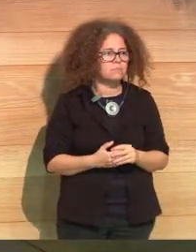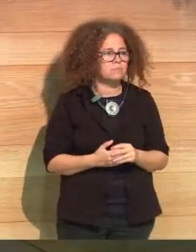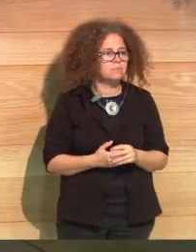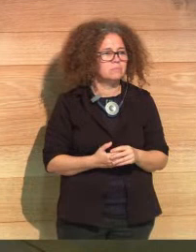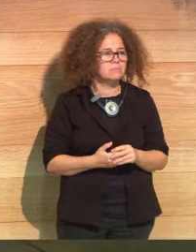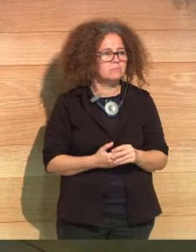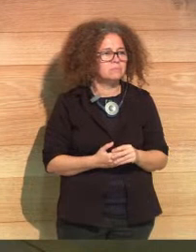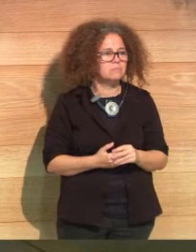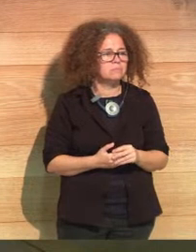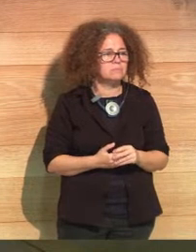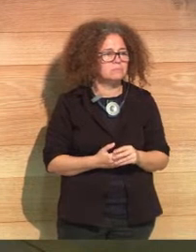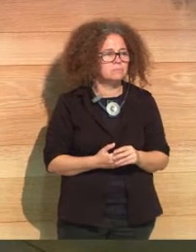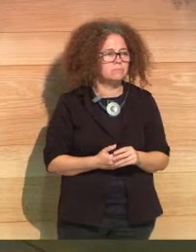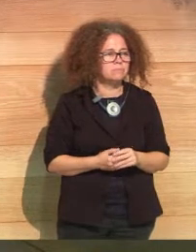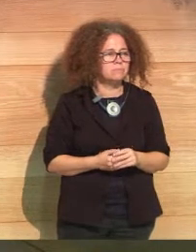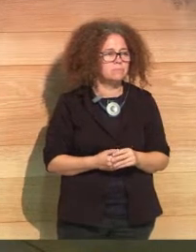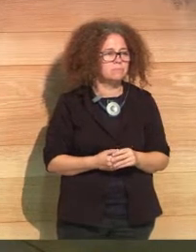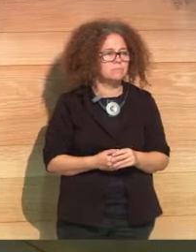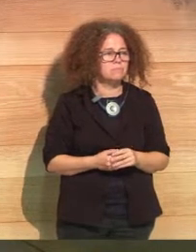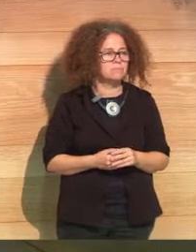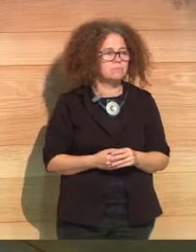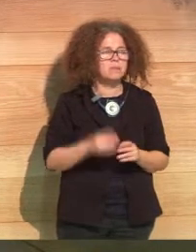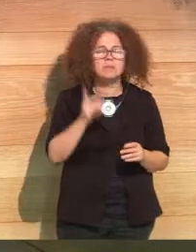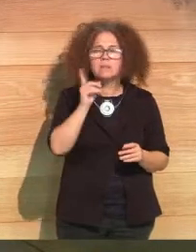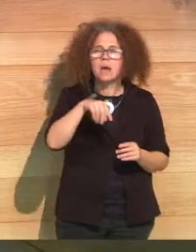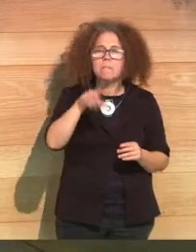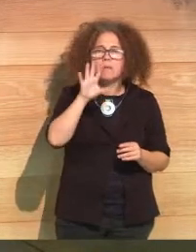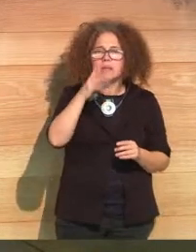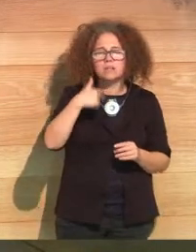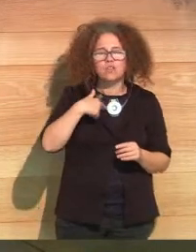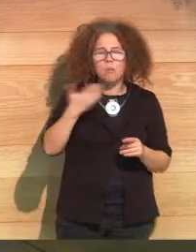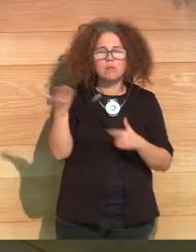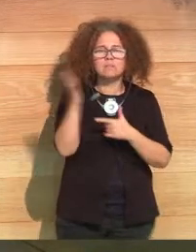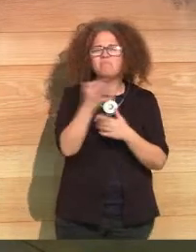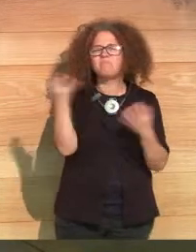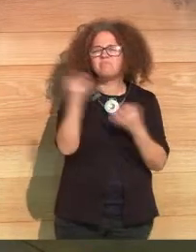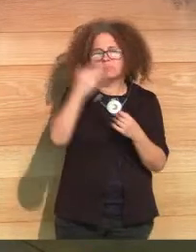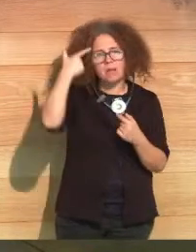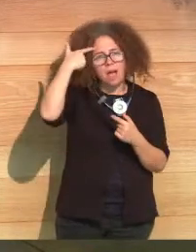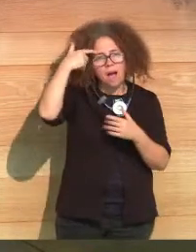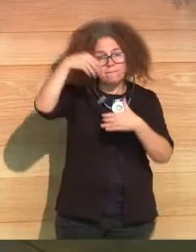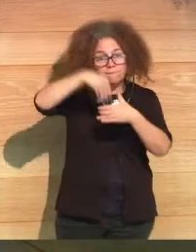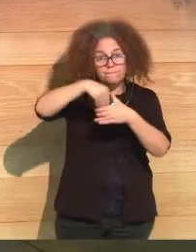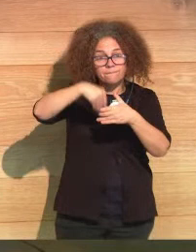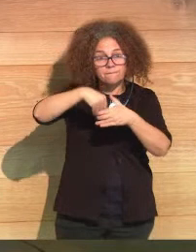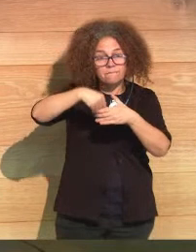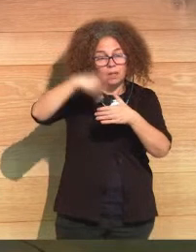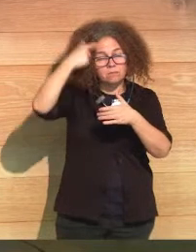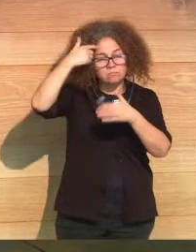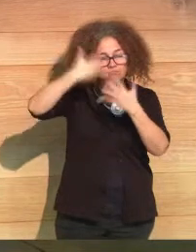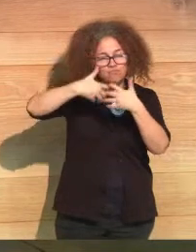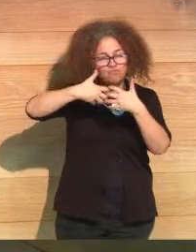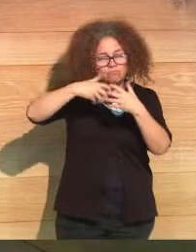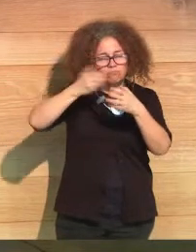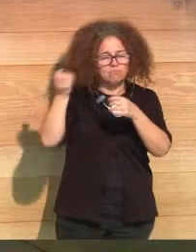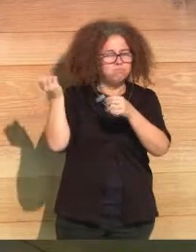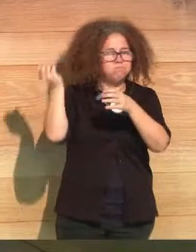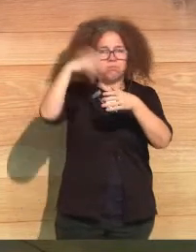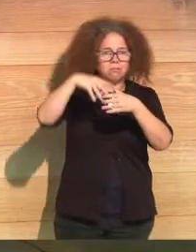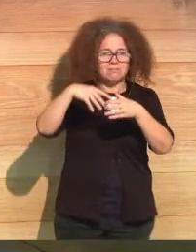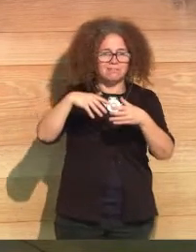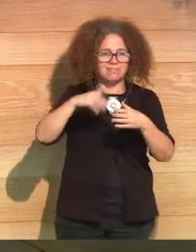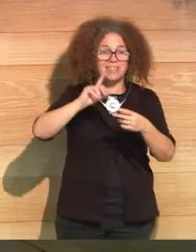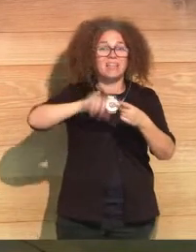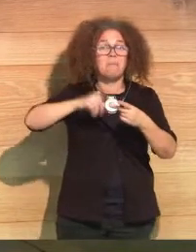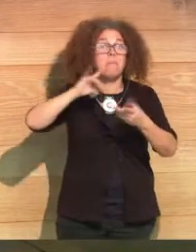our heads at the moment, but also many, many upcoming projects that we felt. It's kind of